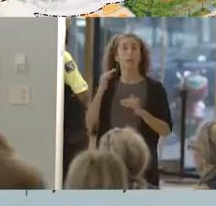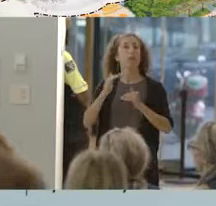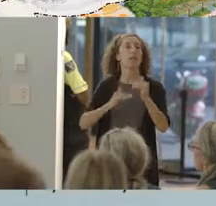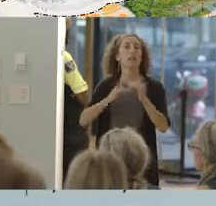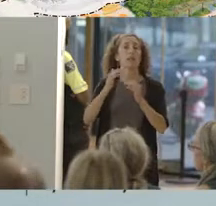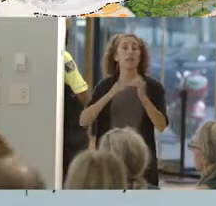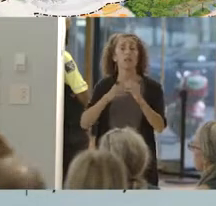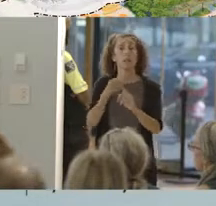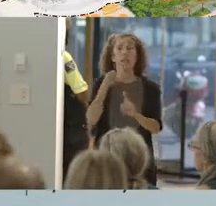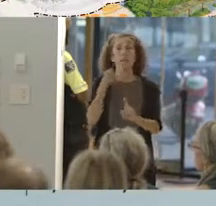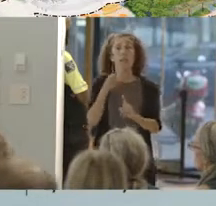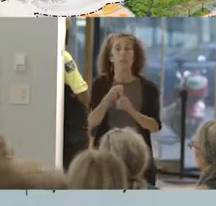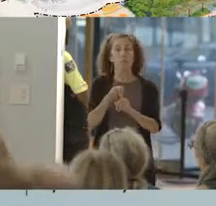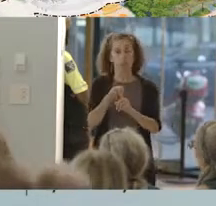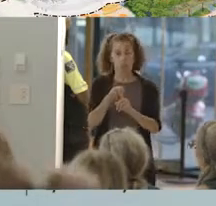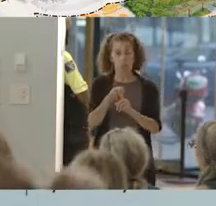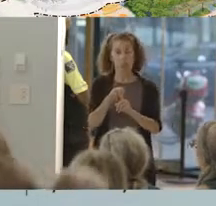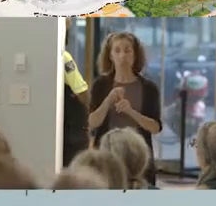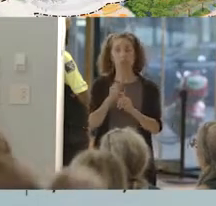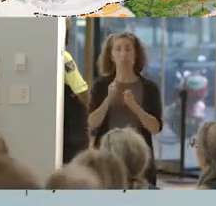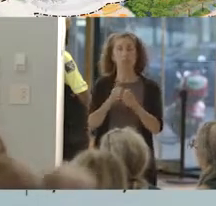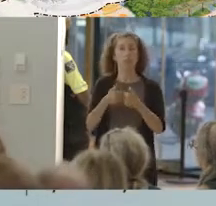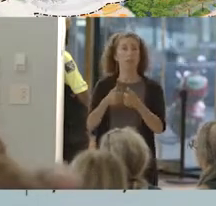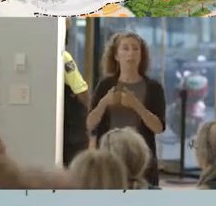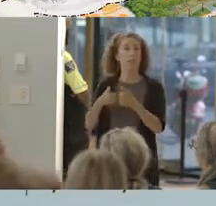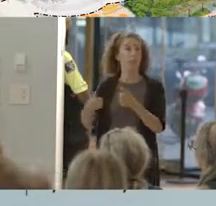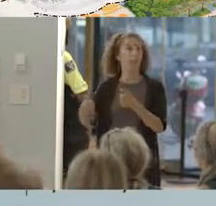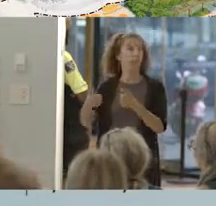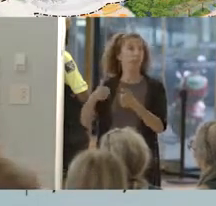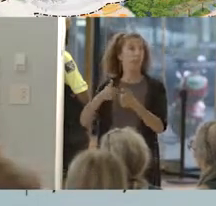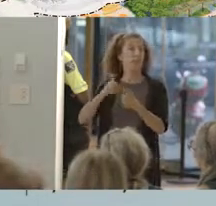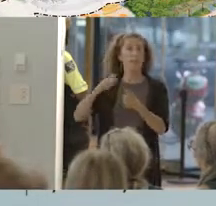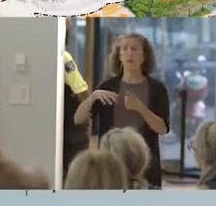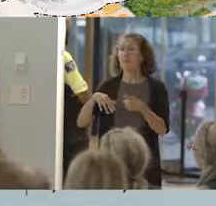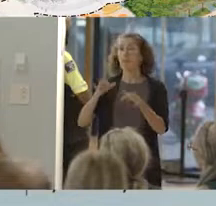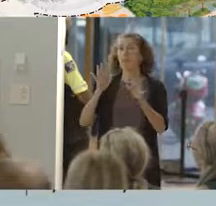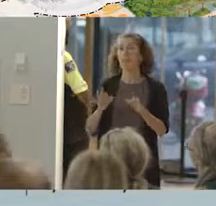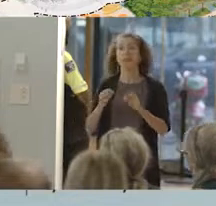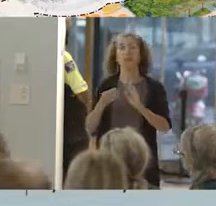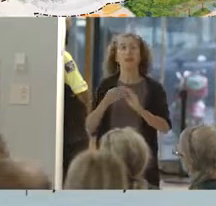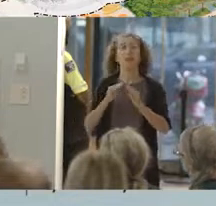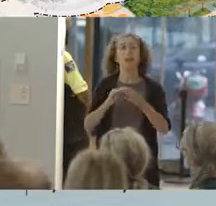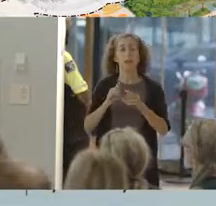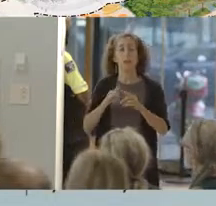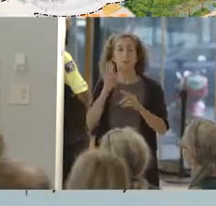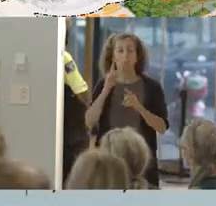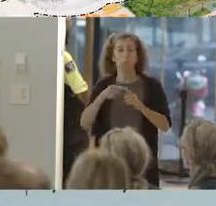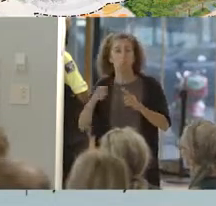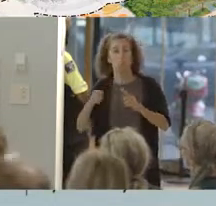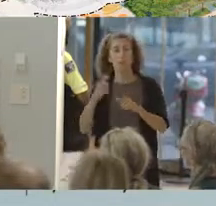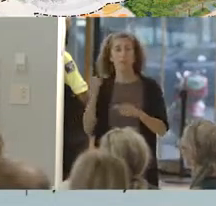a distance that's to be determined. But what it means is that we both will have